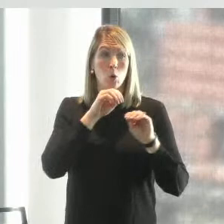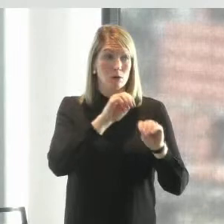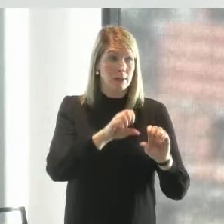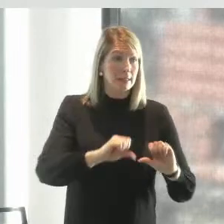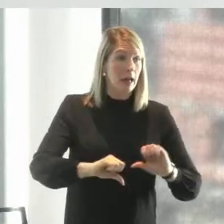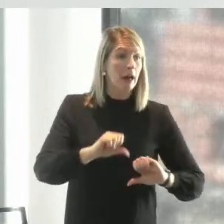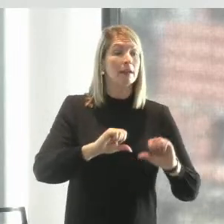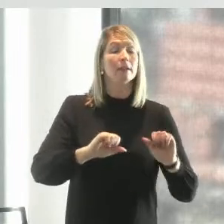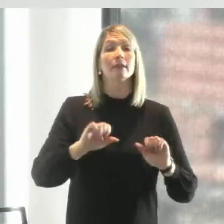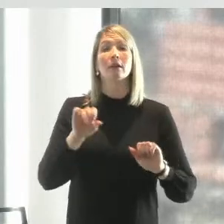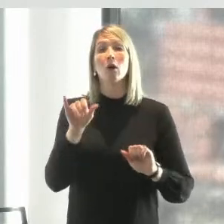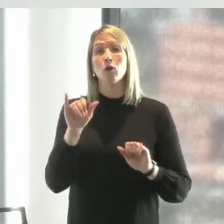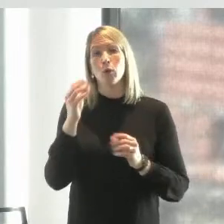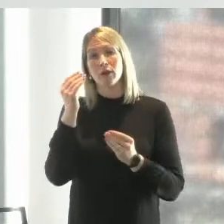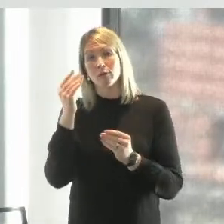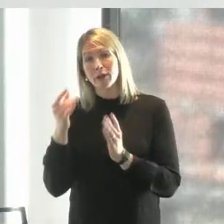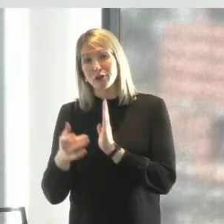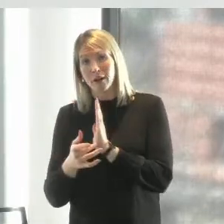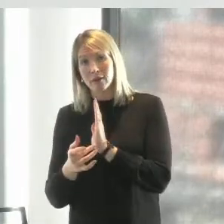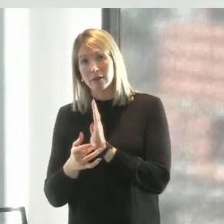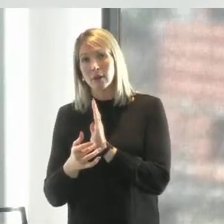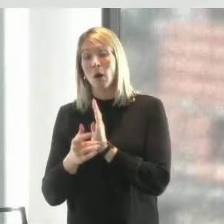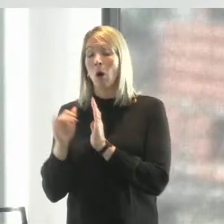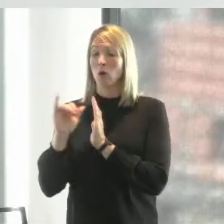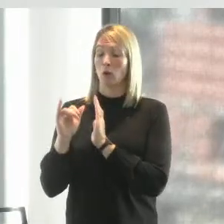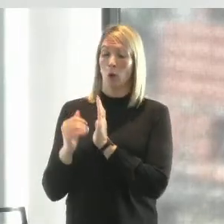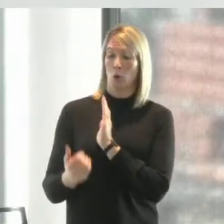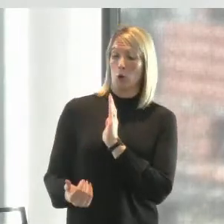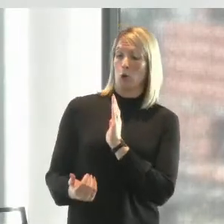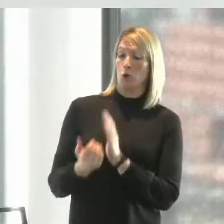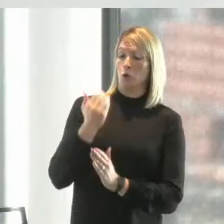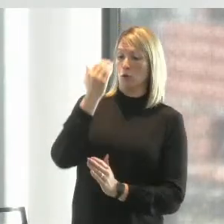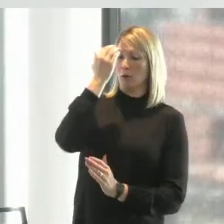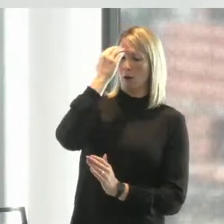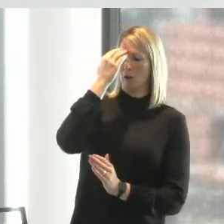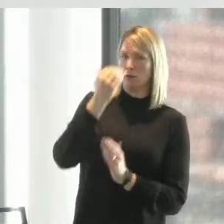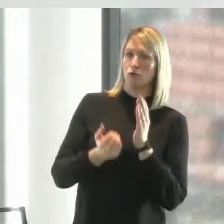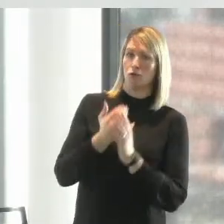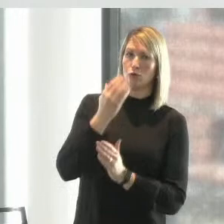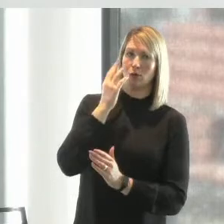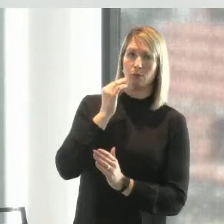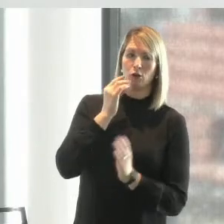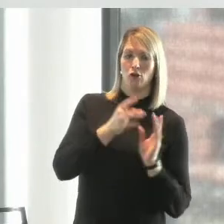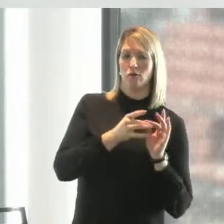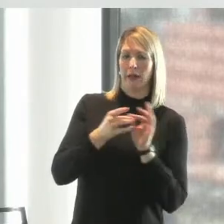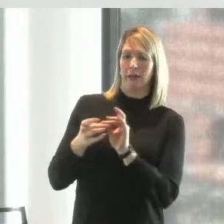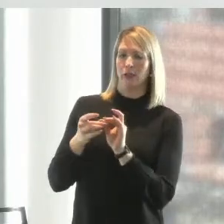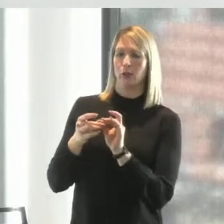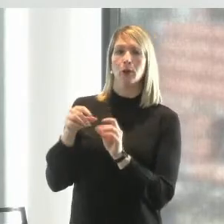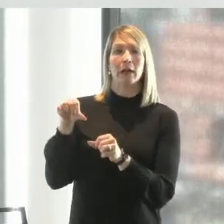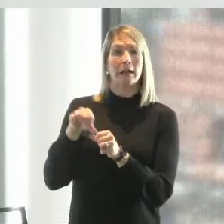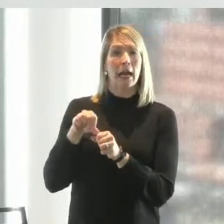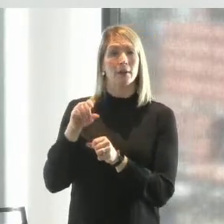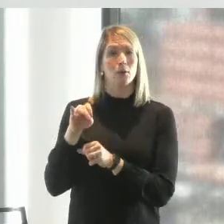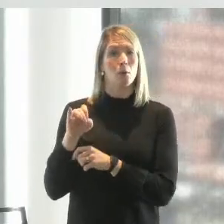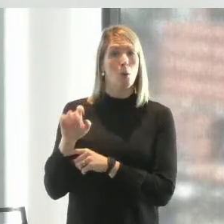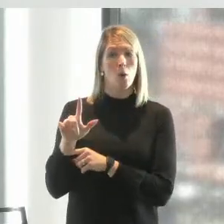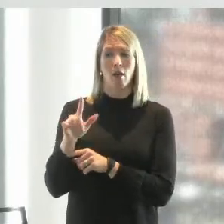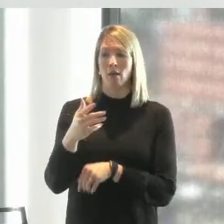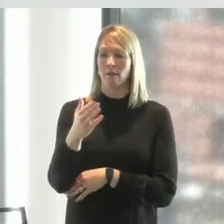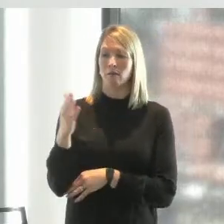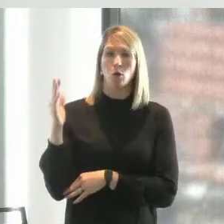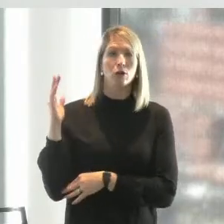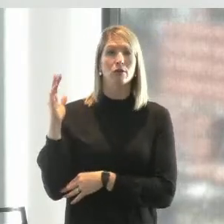energy to our renewable natural resources, fields in agriculture and forestry